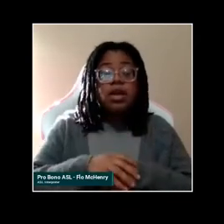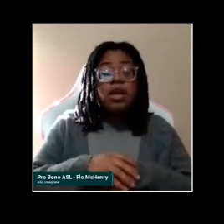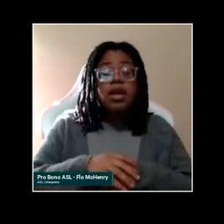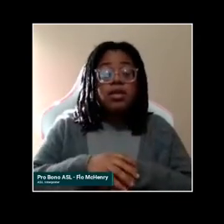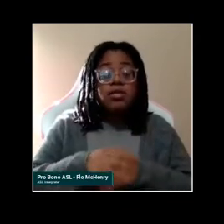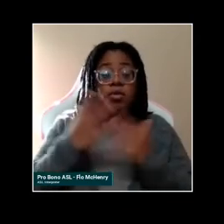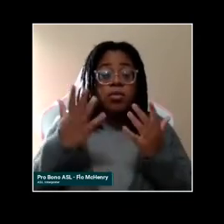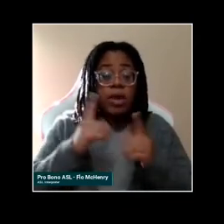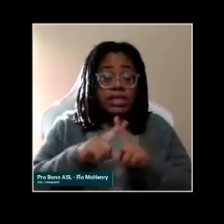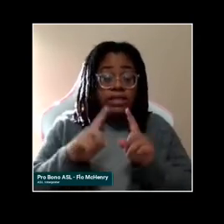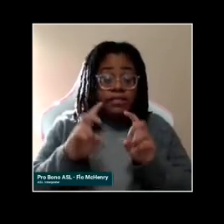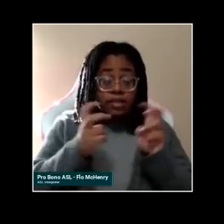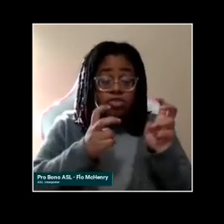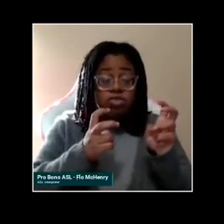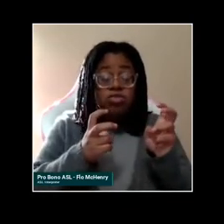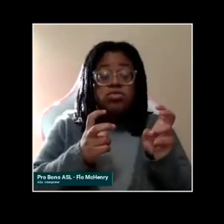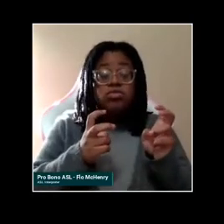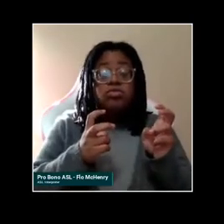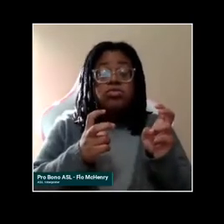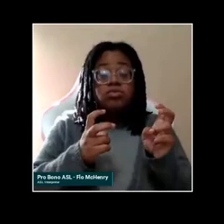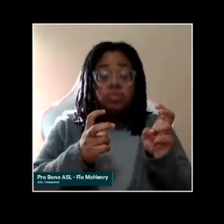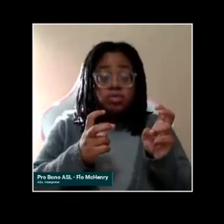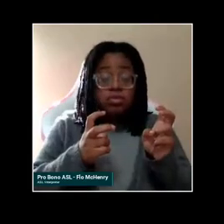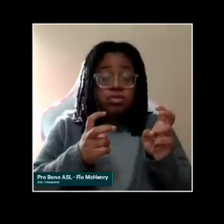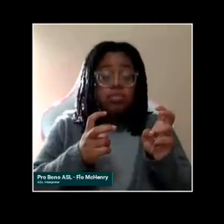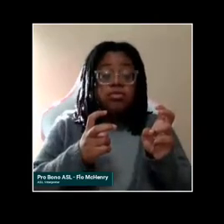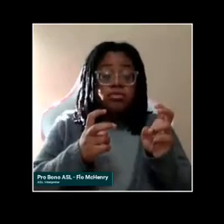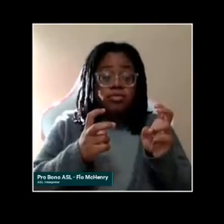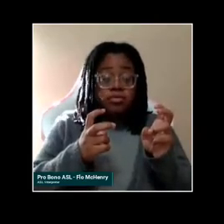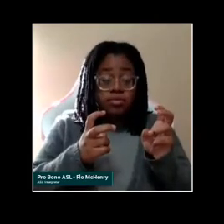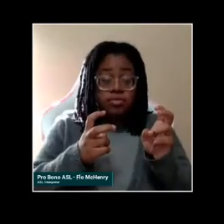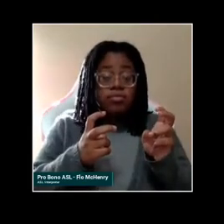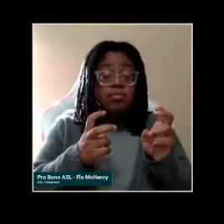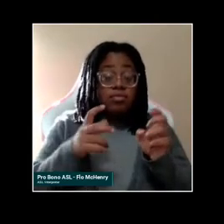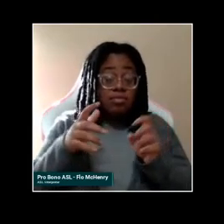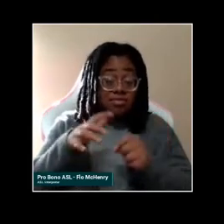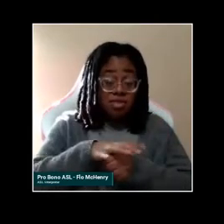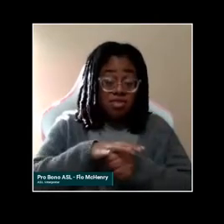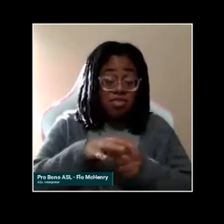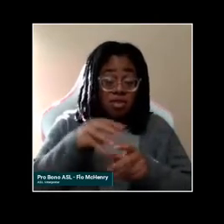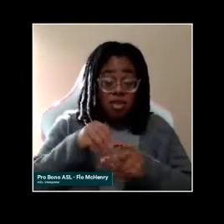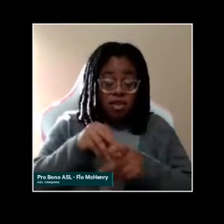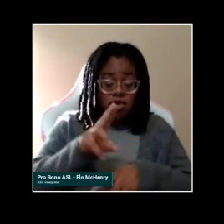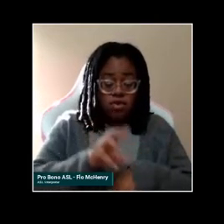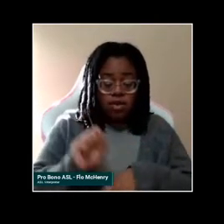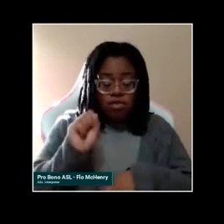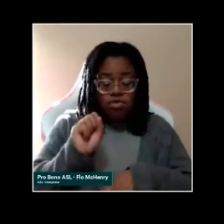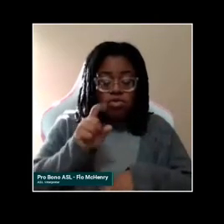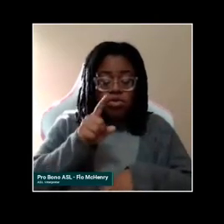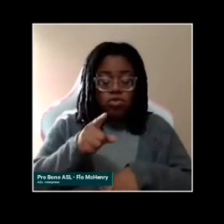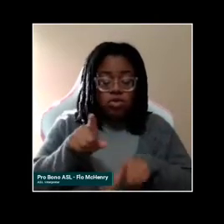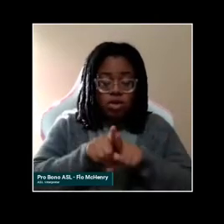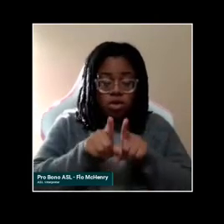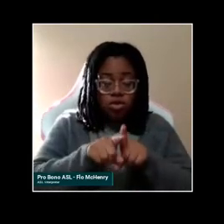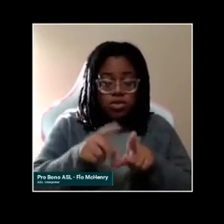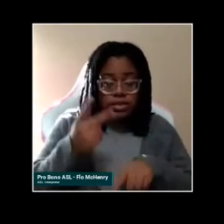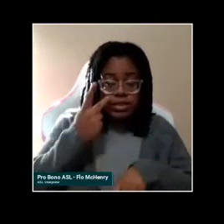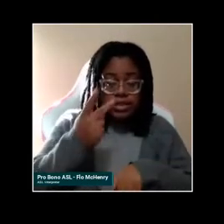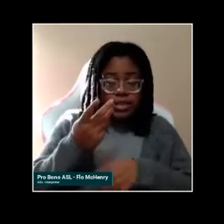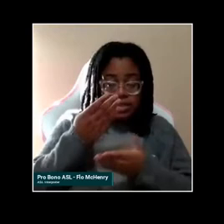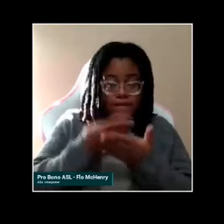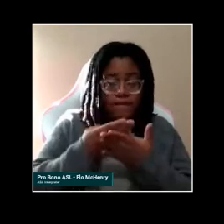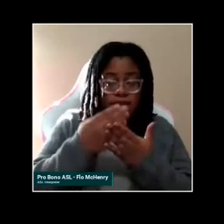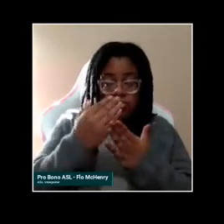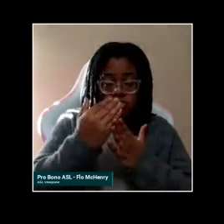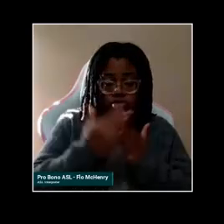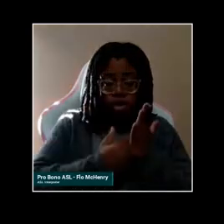different issues actually is located in US. And then you can also look at these fact sheets about